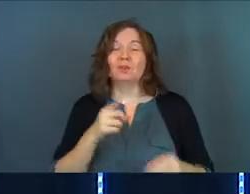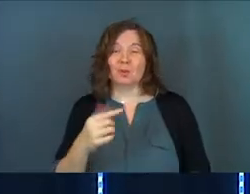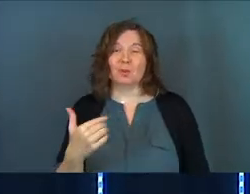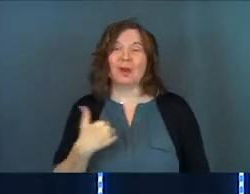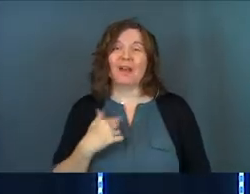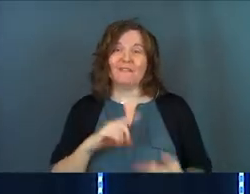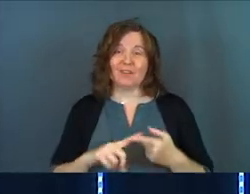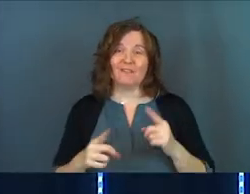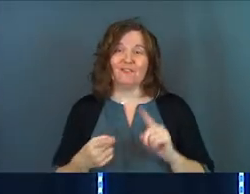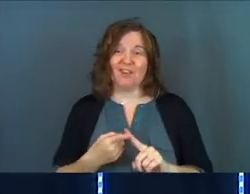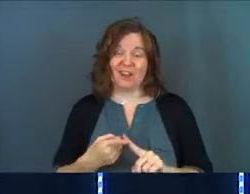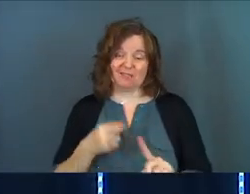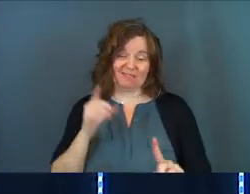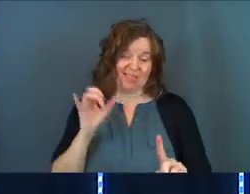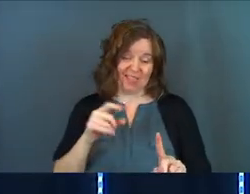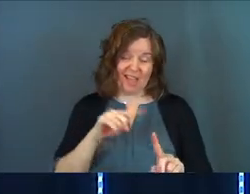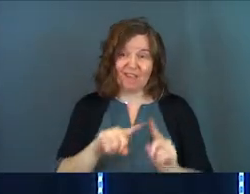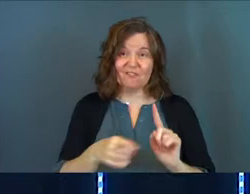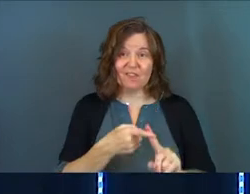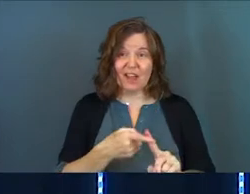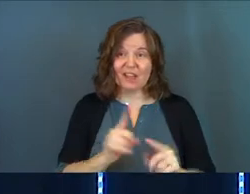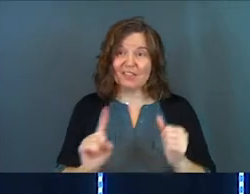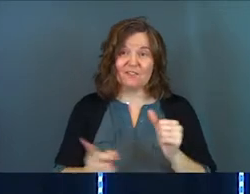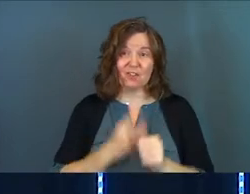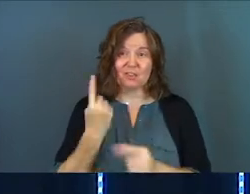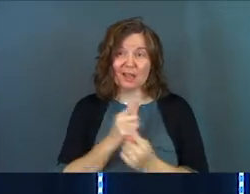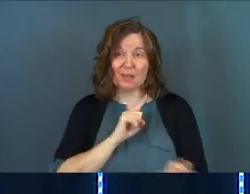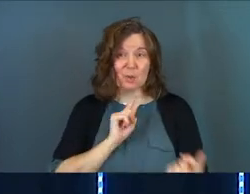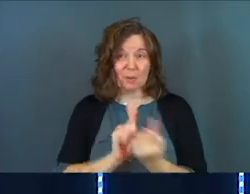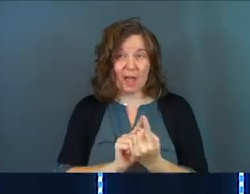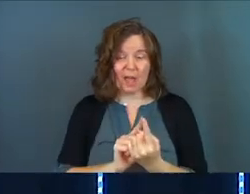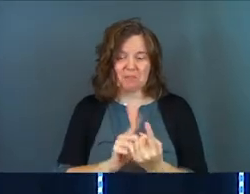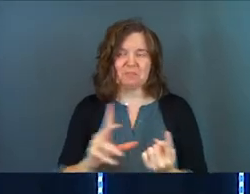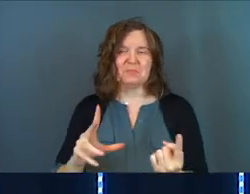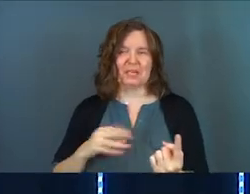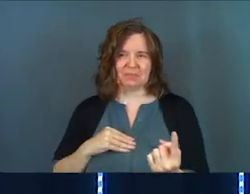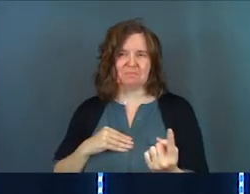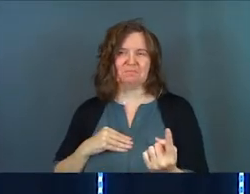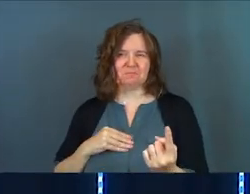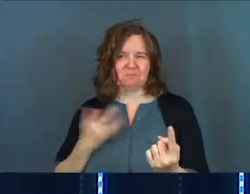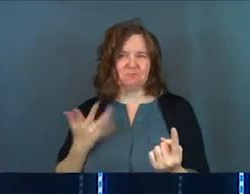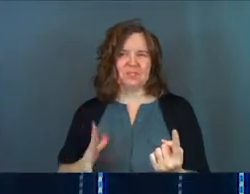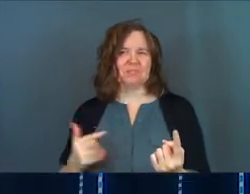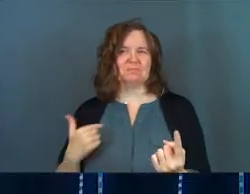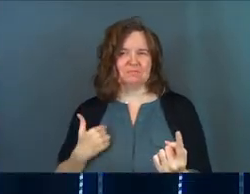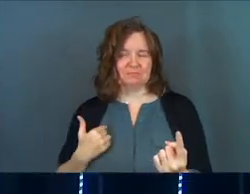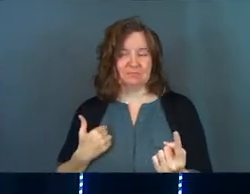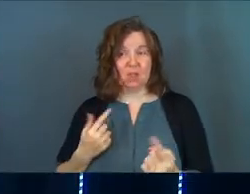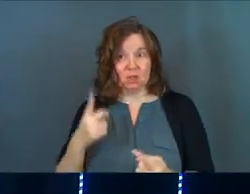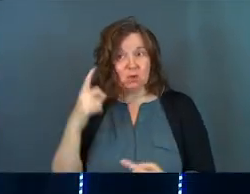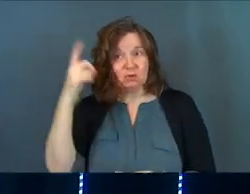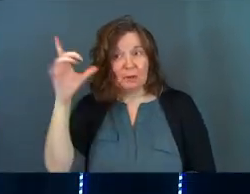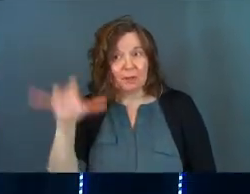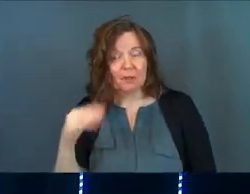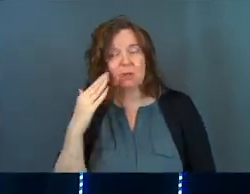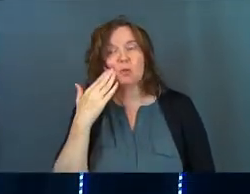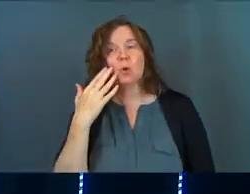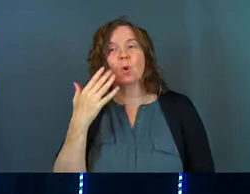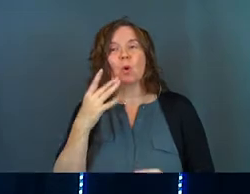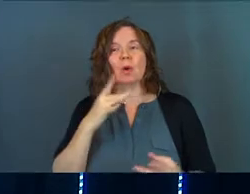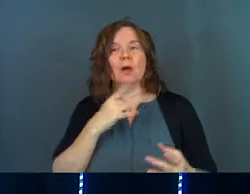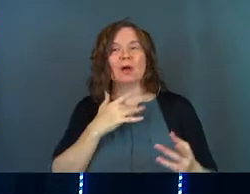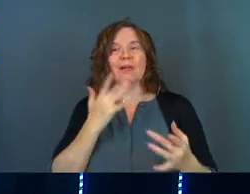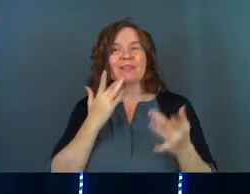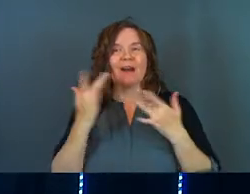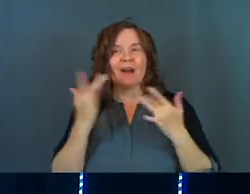friend, and you would have a friend that accepted you on day one no matter what. You dreamed of that. It's like, you know, the Hollywood movies,